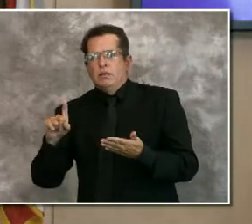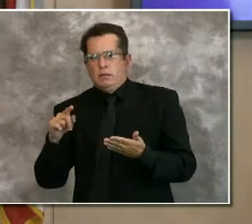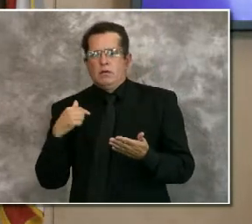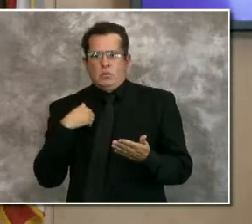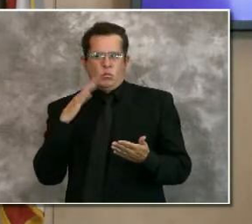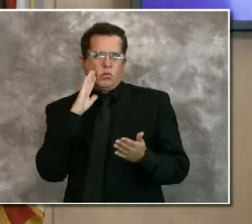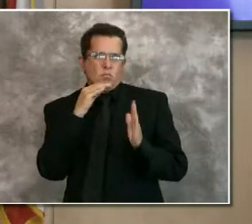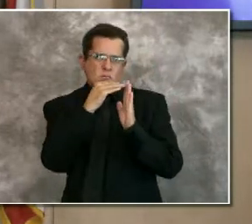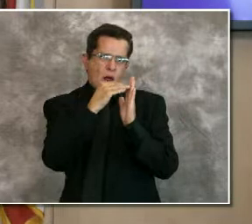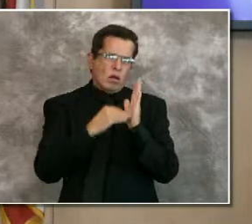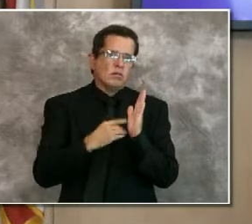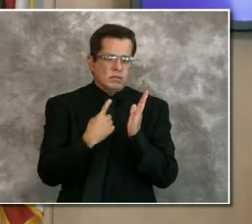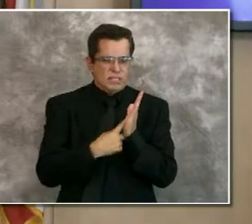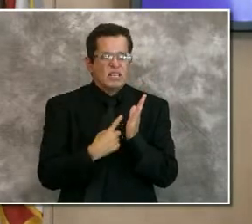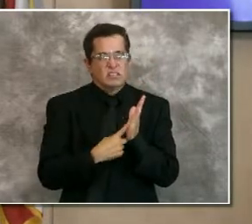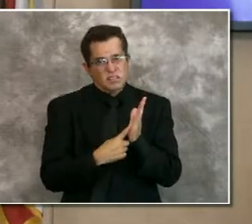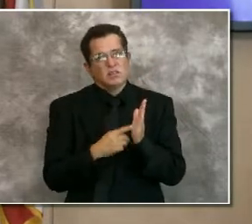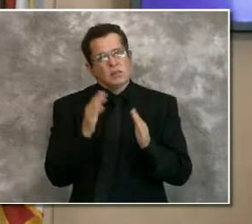Thank you.